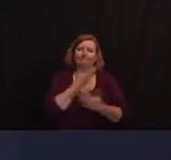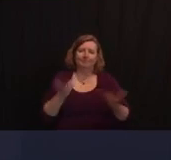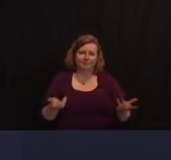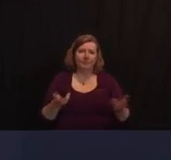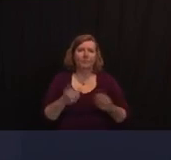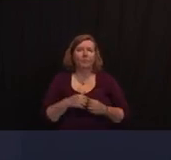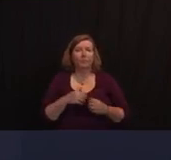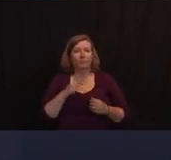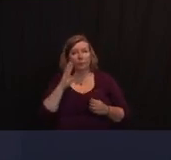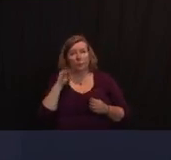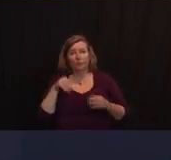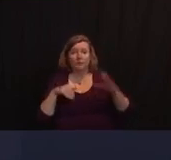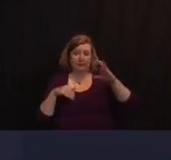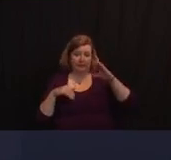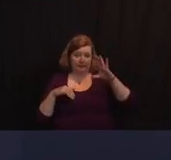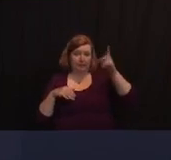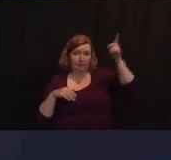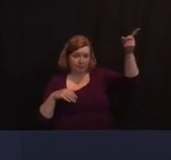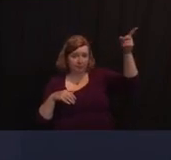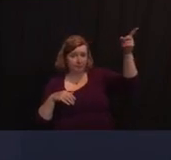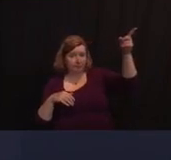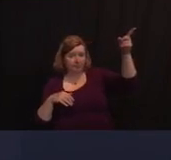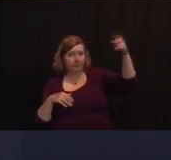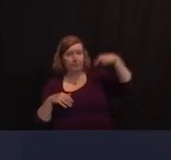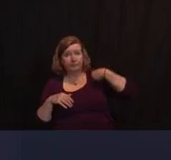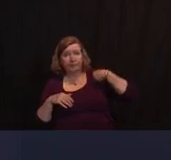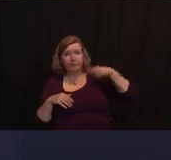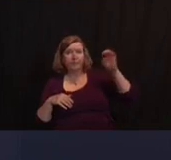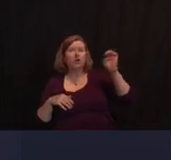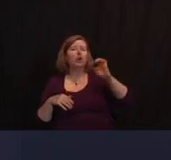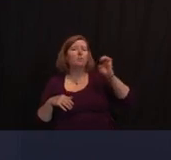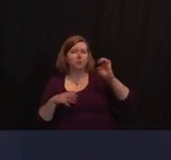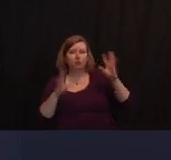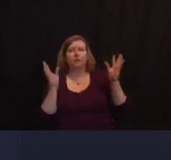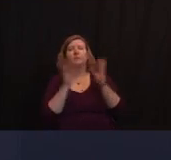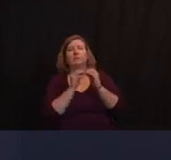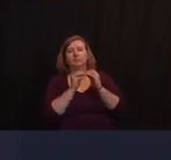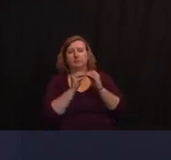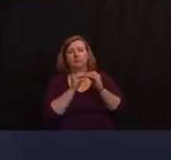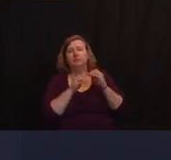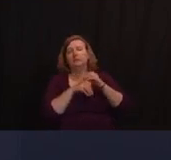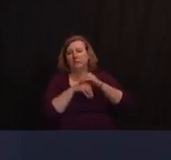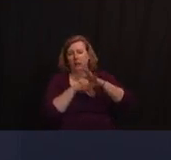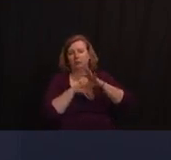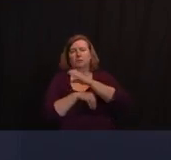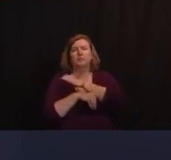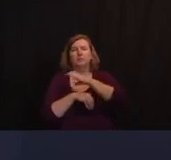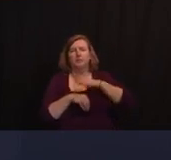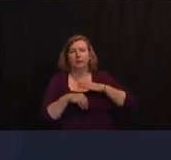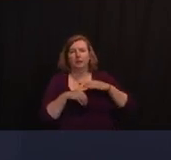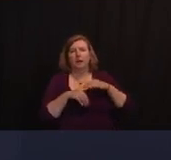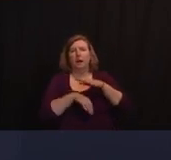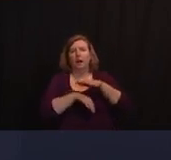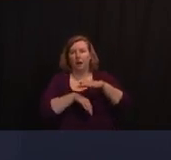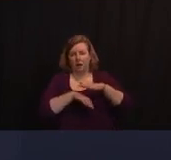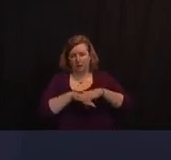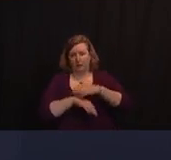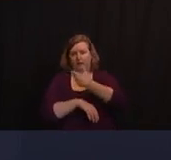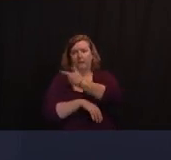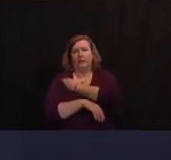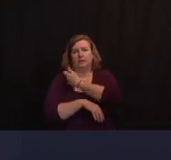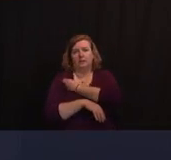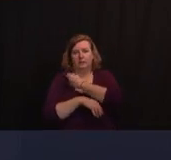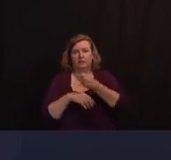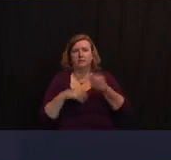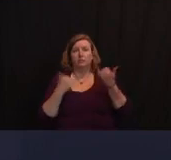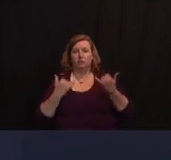you know, CDC has convened an emergency meeting of the Advisory Committee on Immunization Practices today to further review